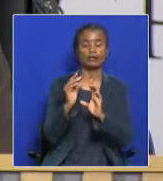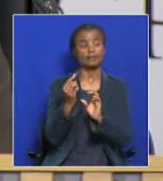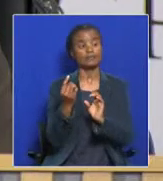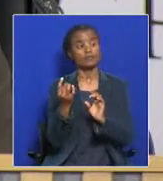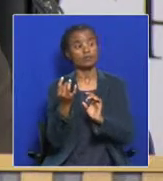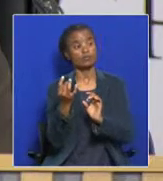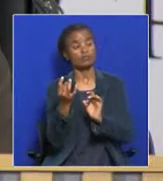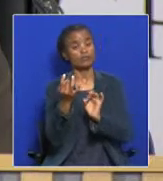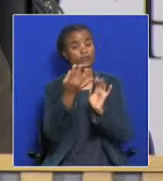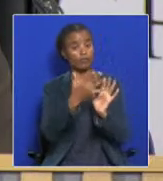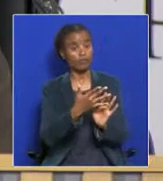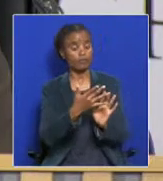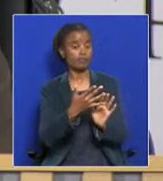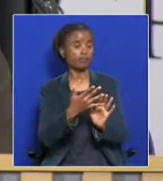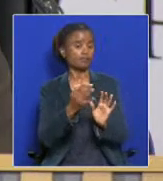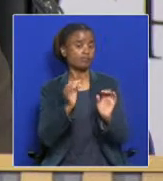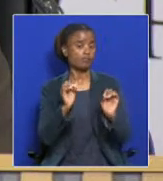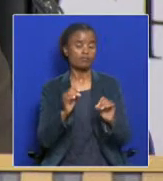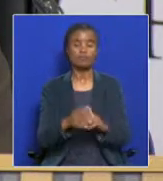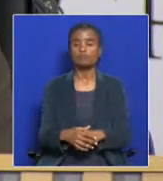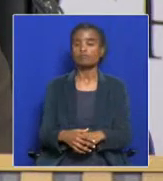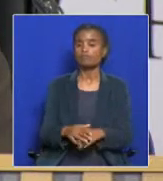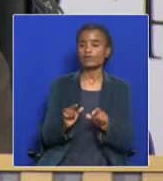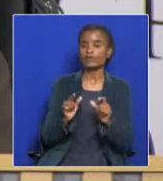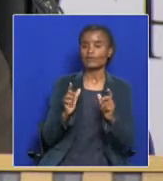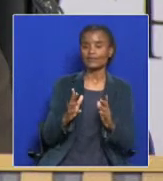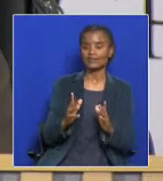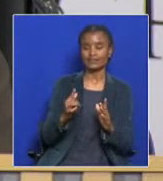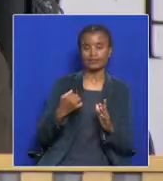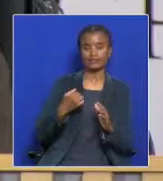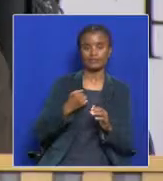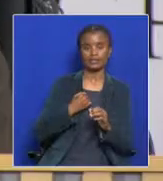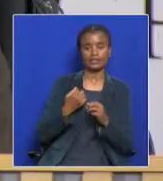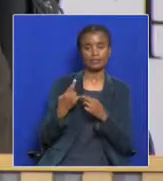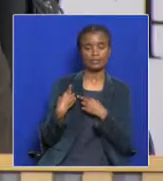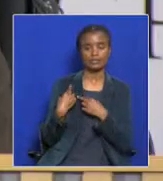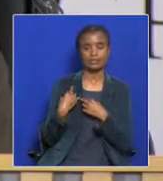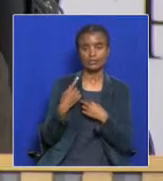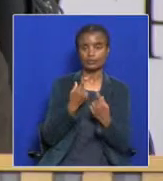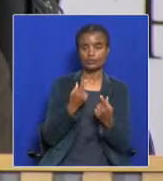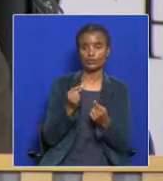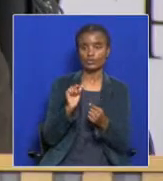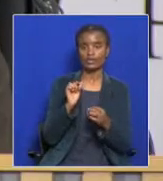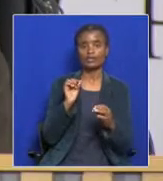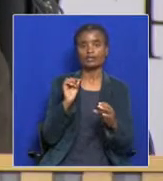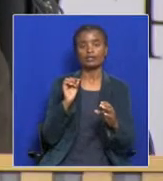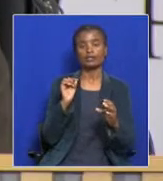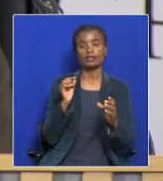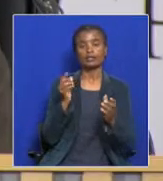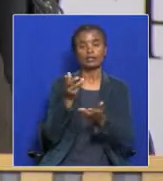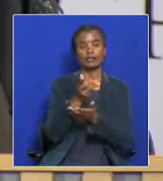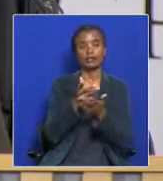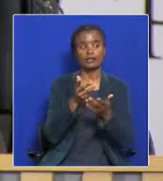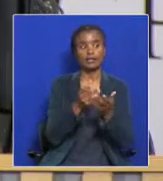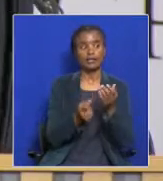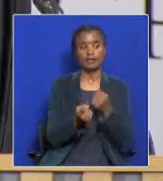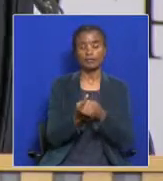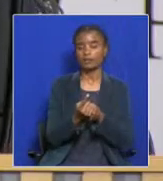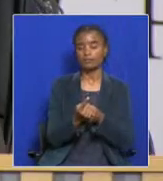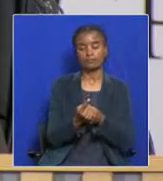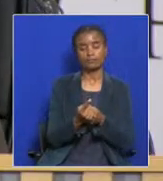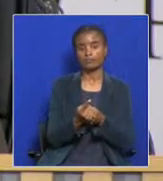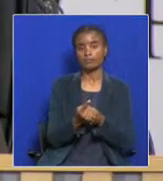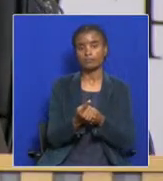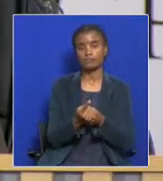Commissioner, it's not upon me to facilitate such engagements with a senior officer and another senior officer.